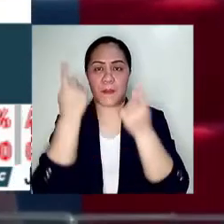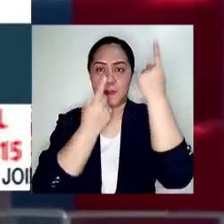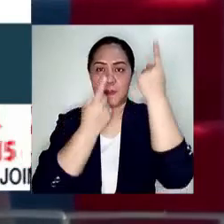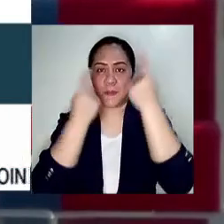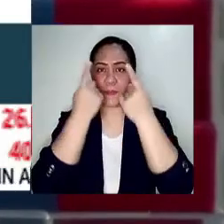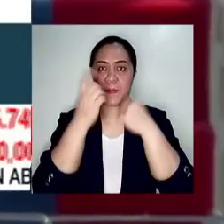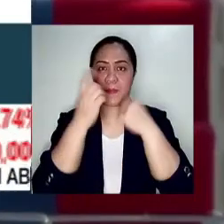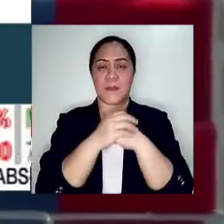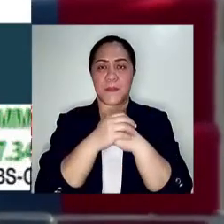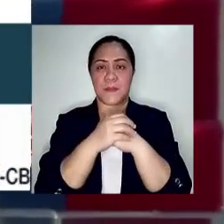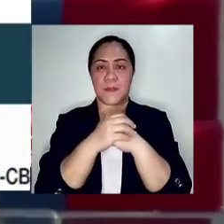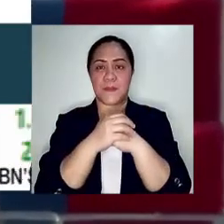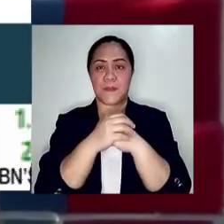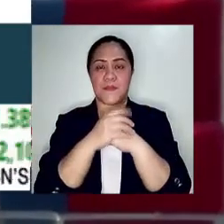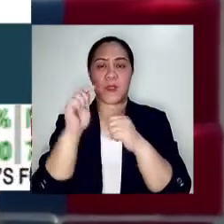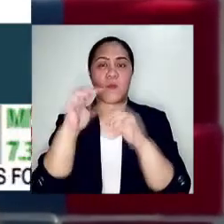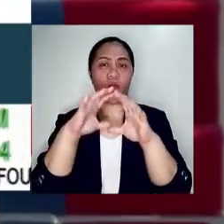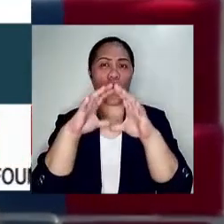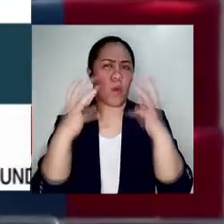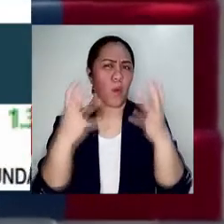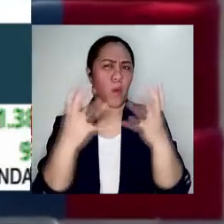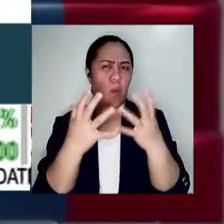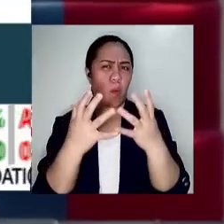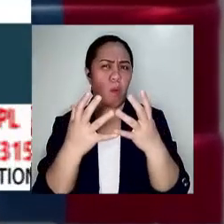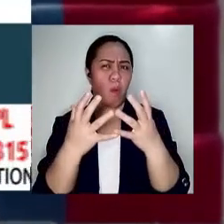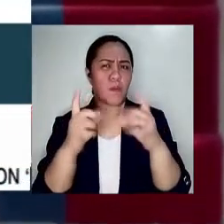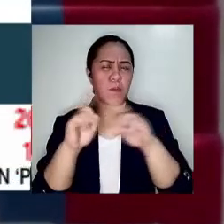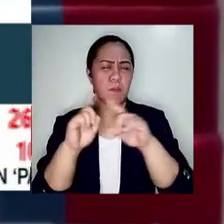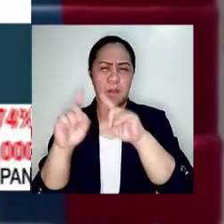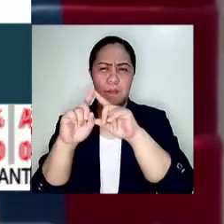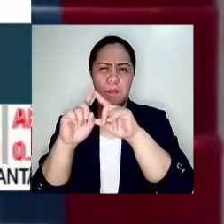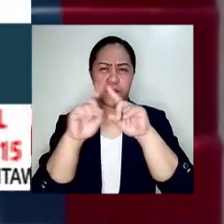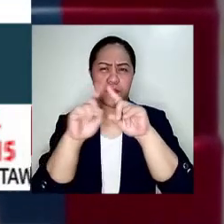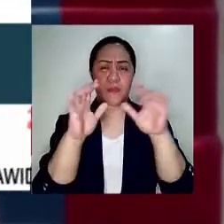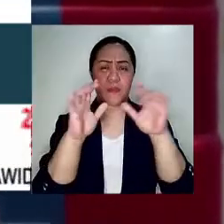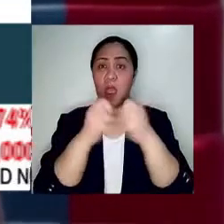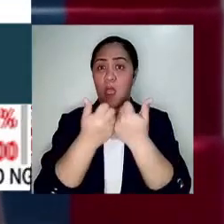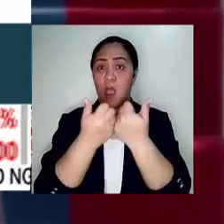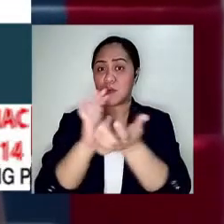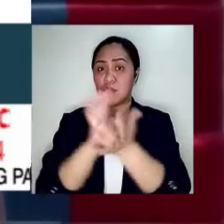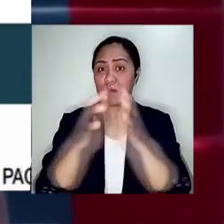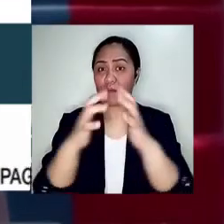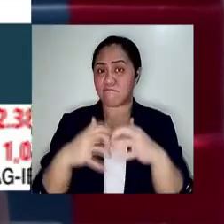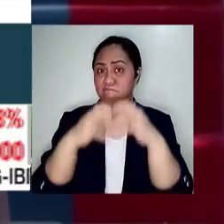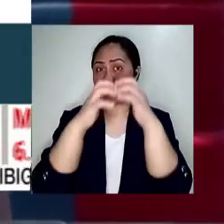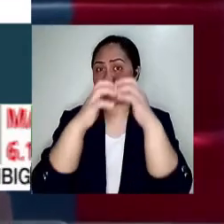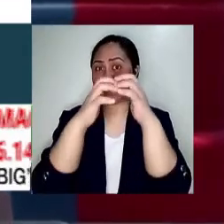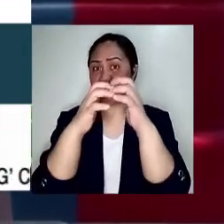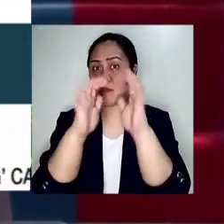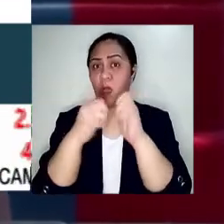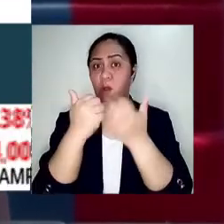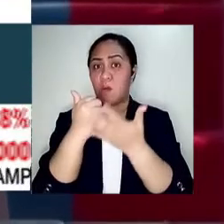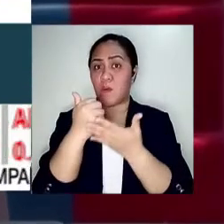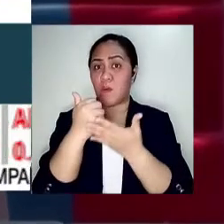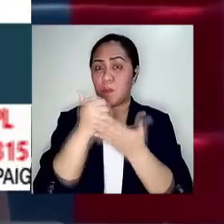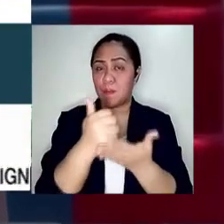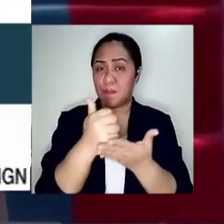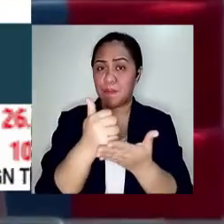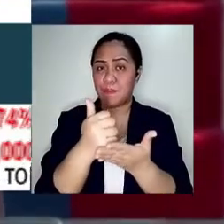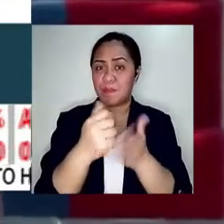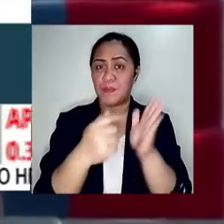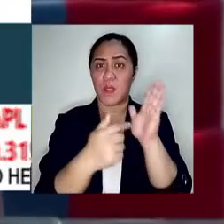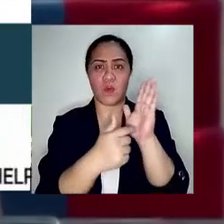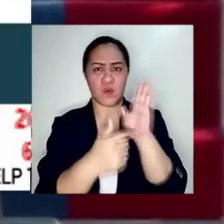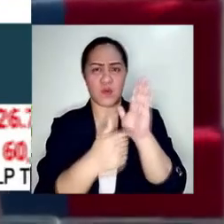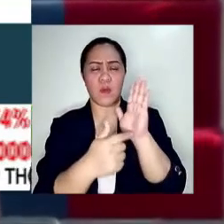consequences of this pandemic. So how to recover from it, how to help and show leadership among other